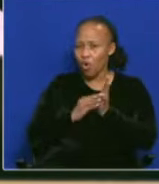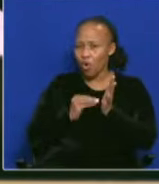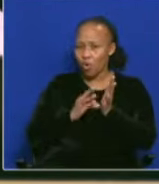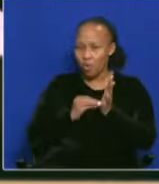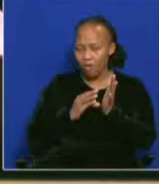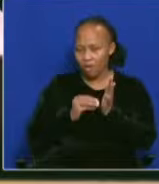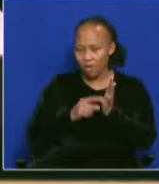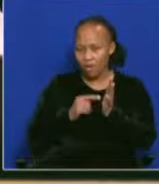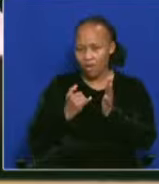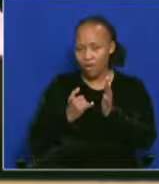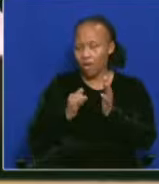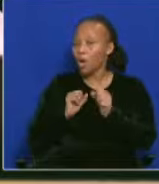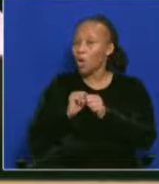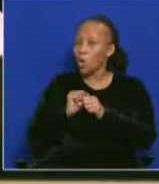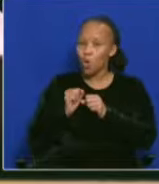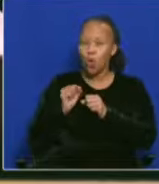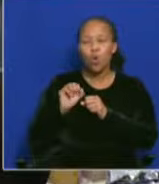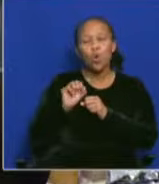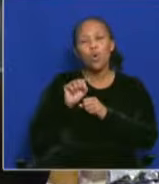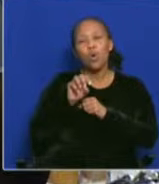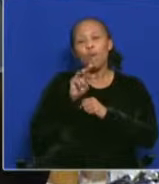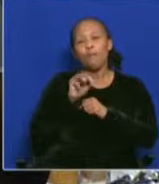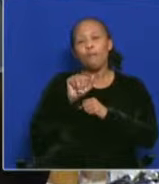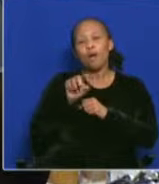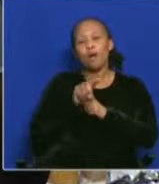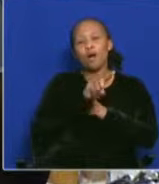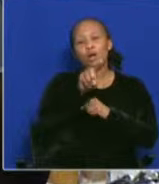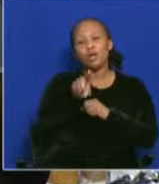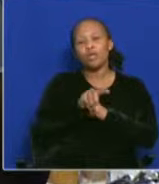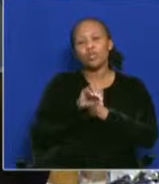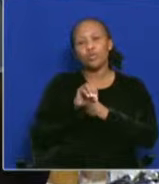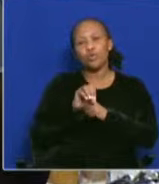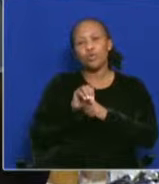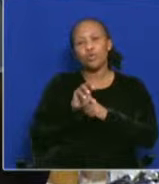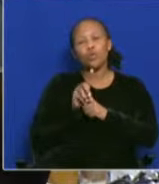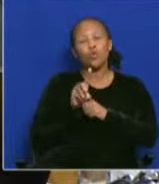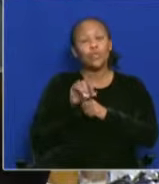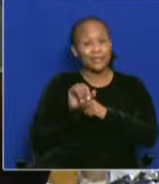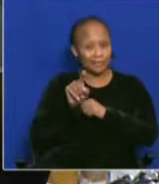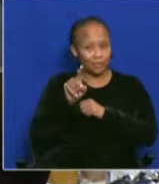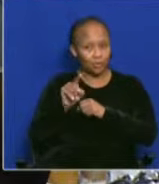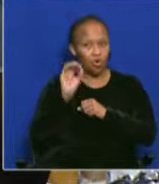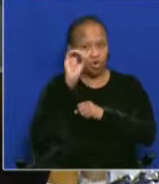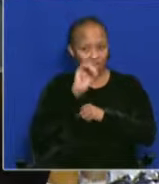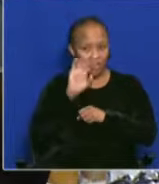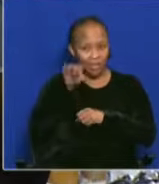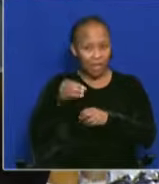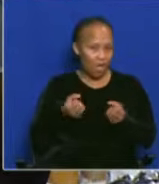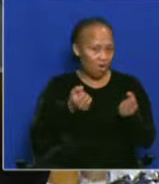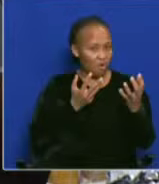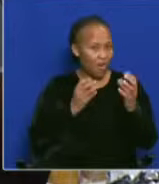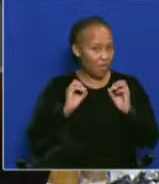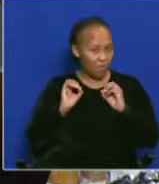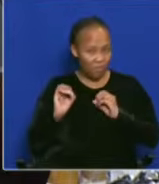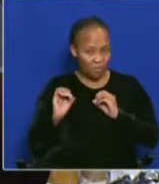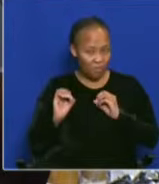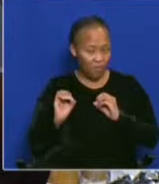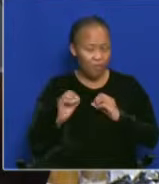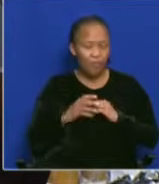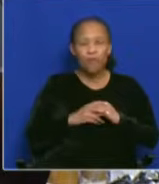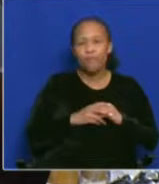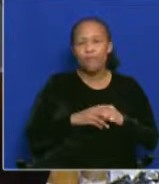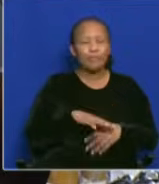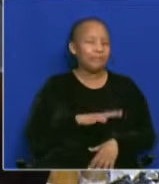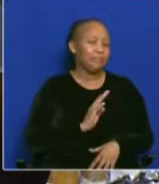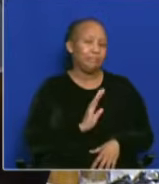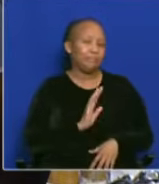by Mr. Mazzotti. No, we were not offered this. So the letter that